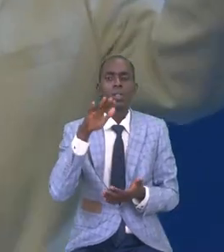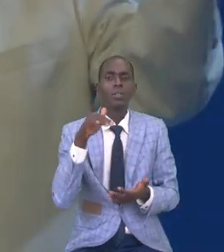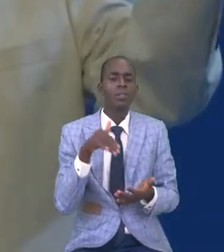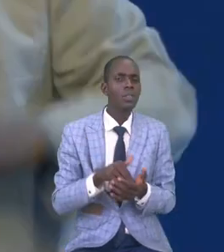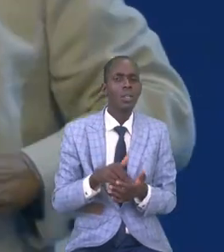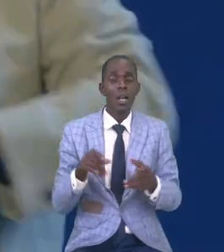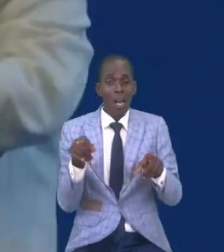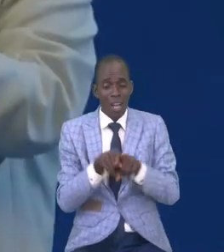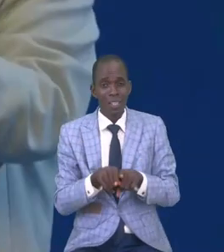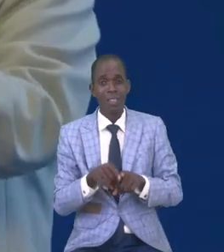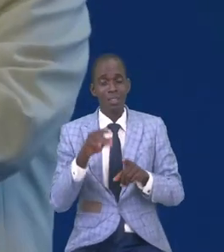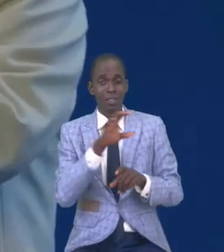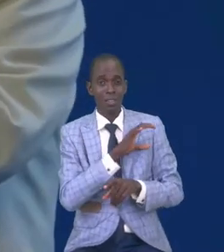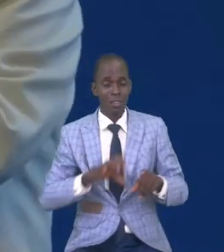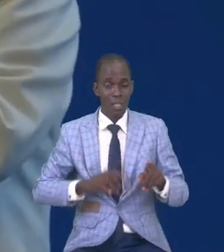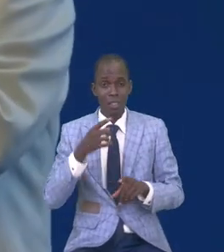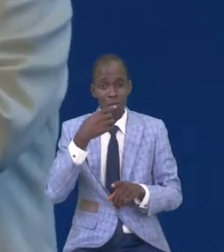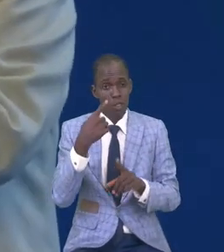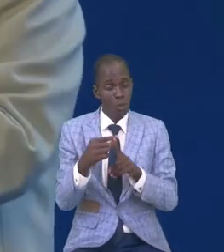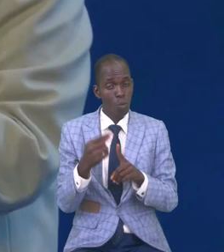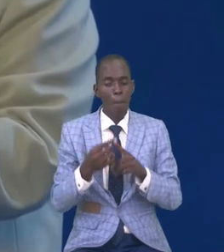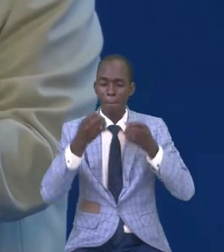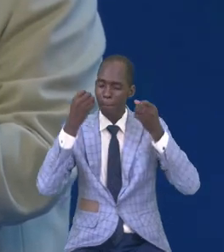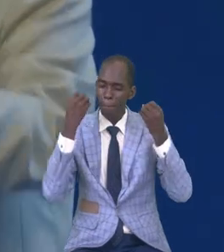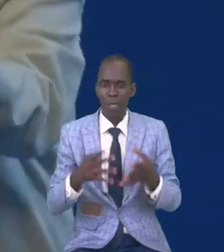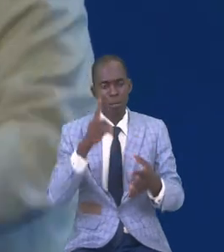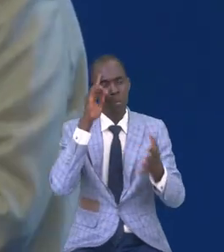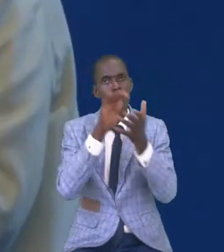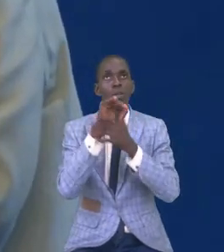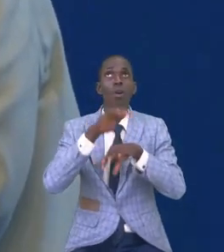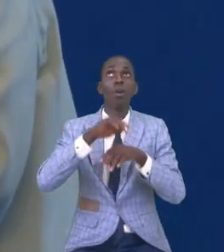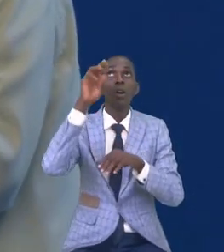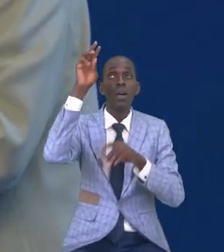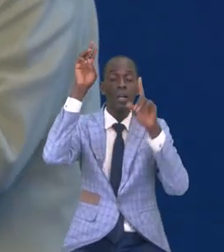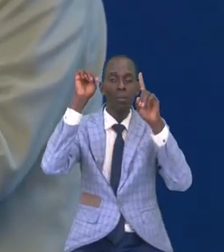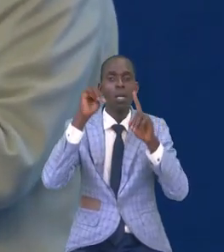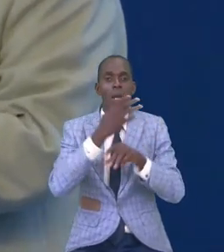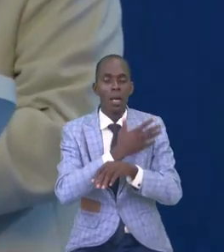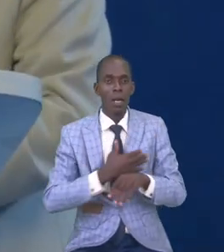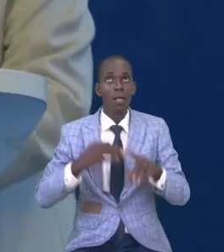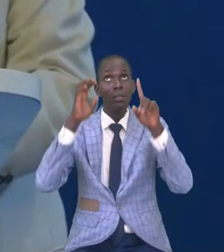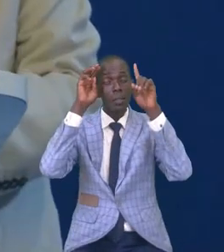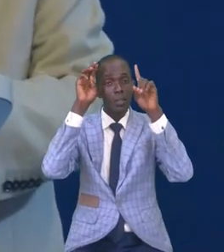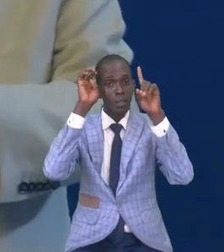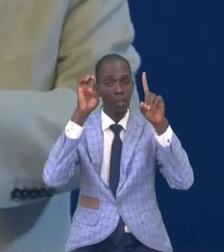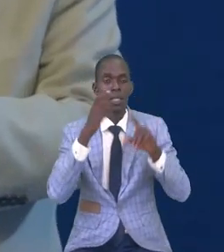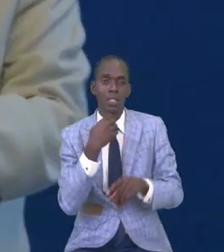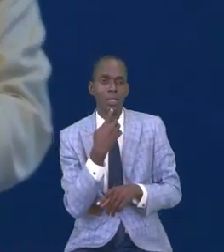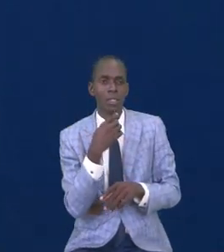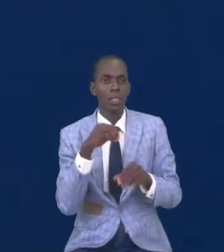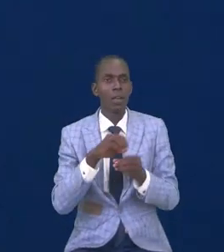As he spake, many believed on him. And then he said in verse